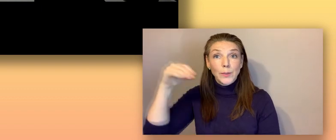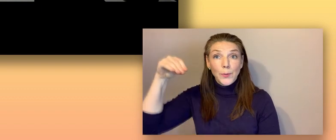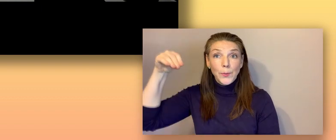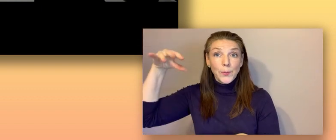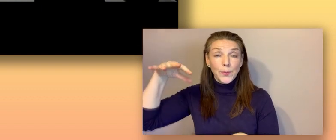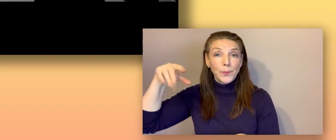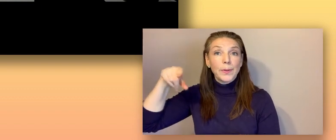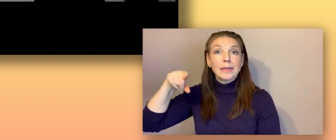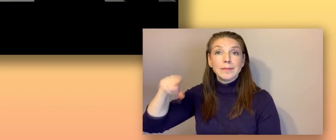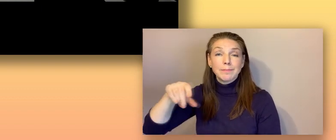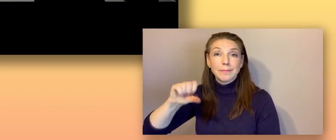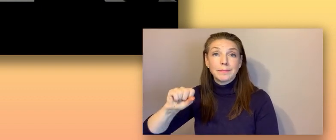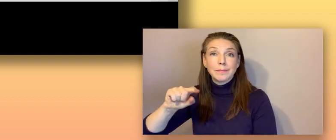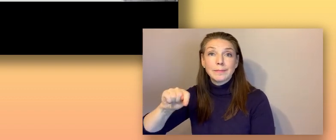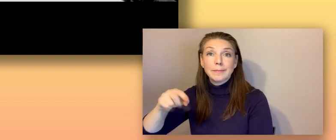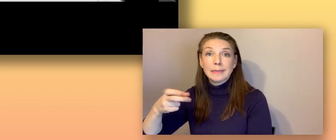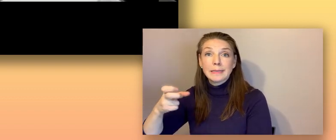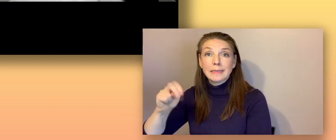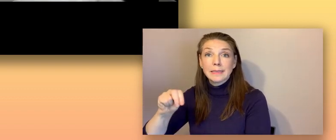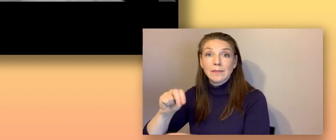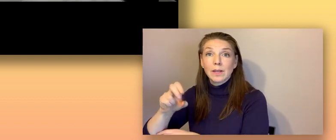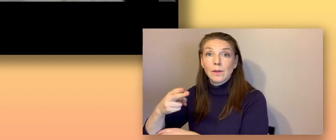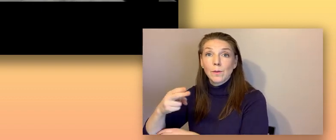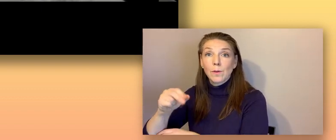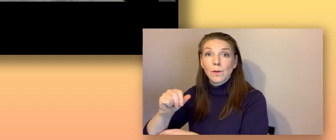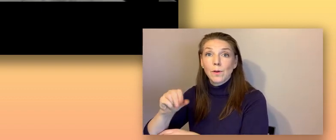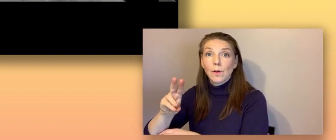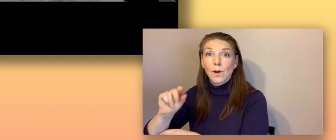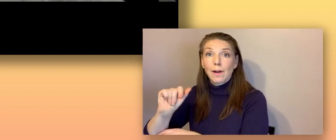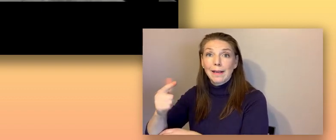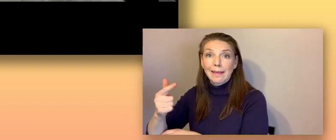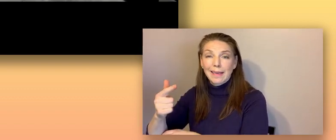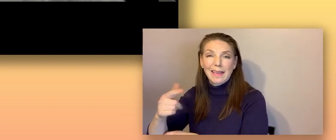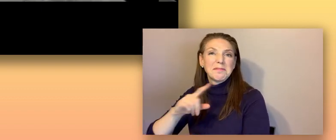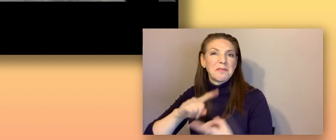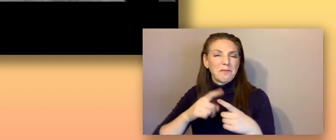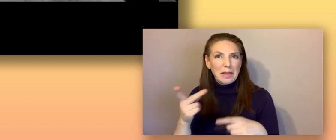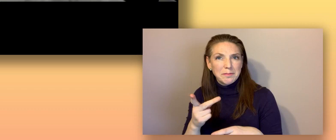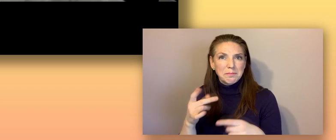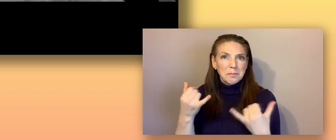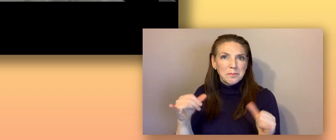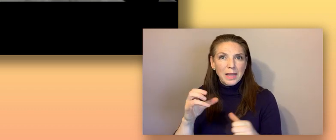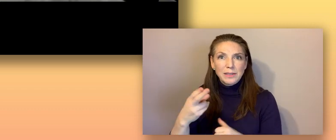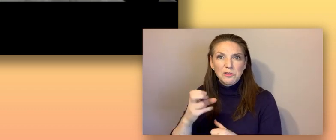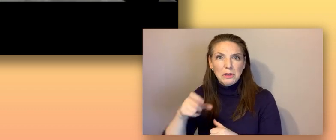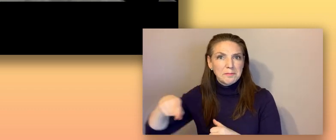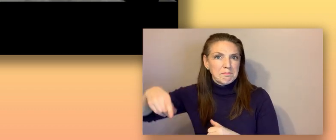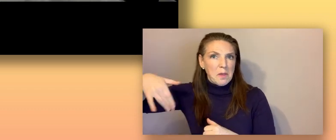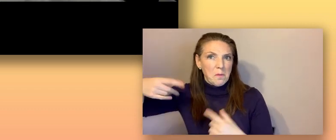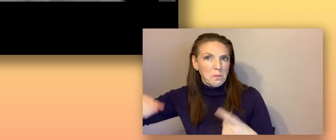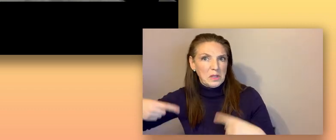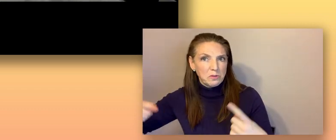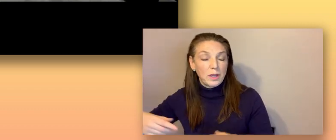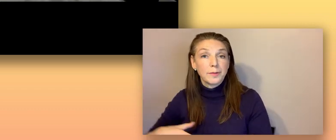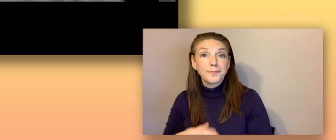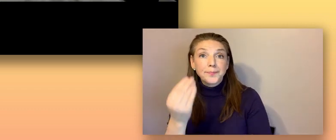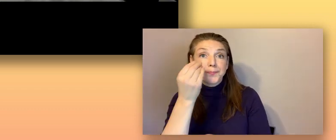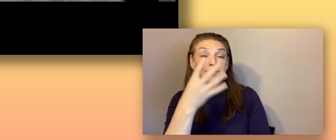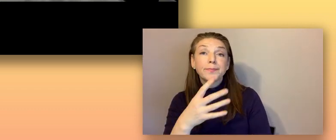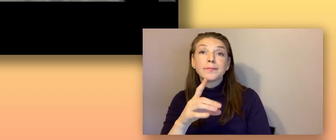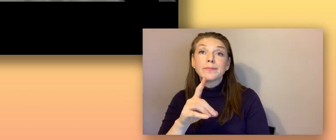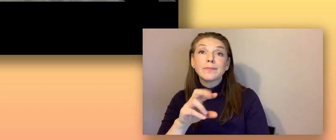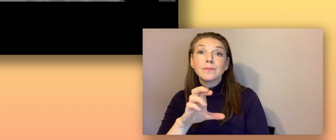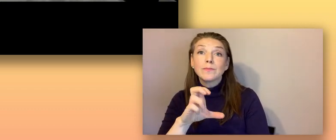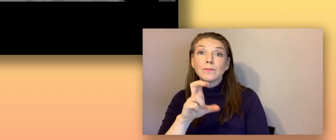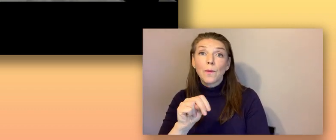his companion playing chess. Stephen is not yet in a wheelchair. According to Darwin's theory of